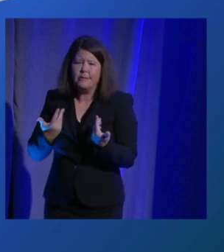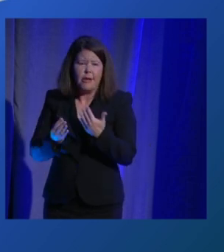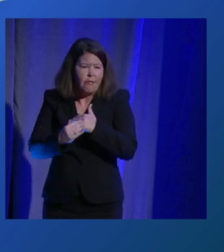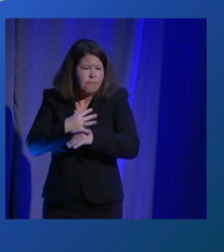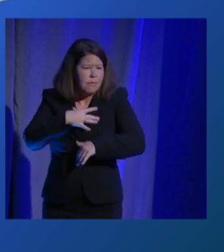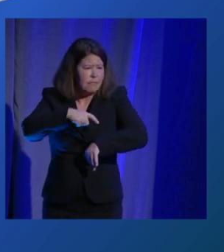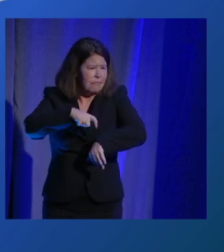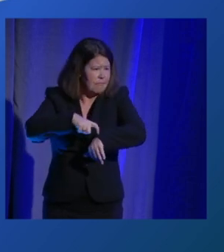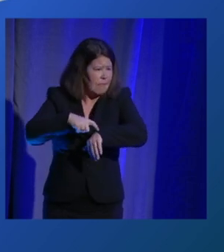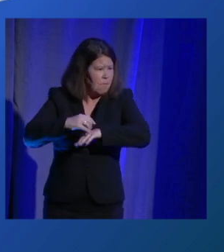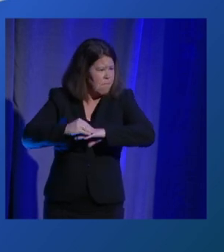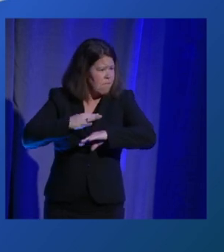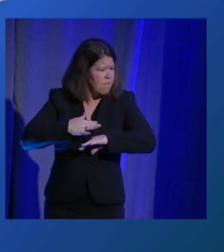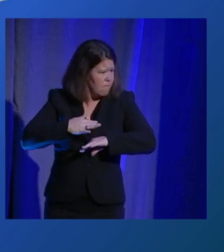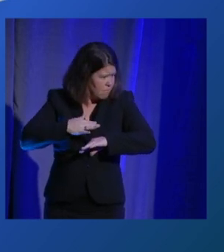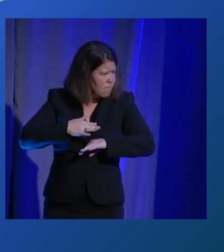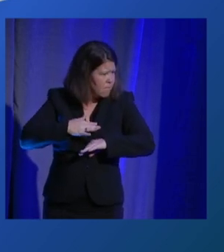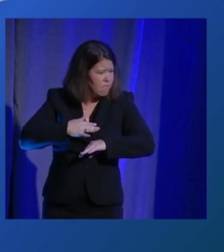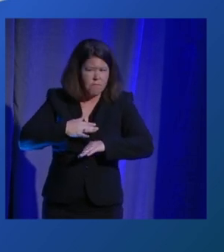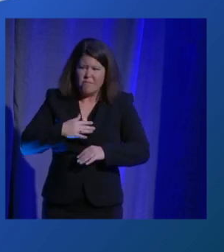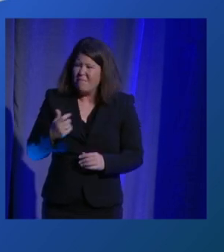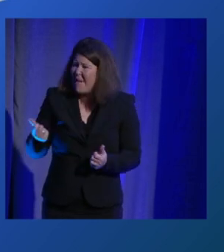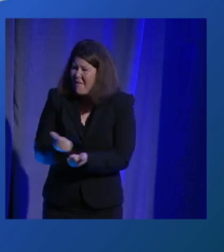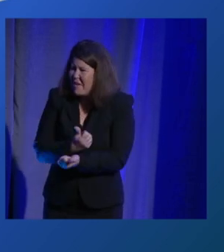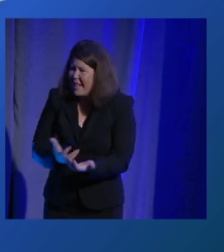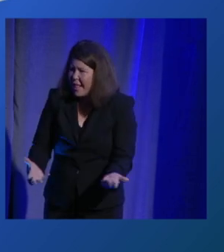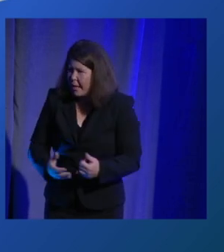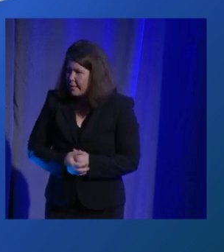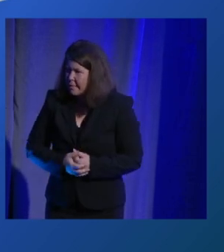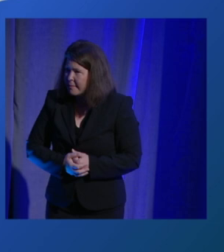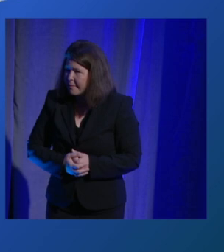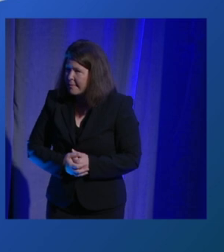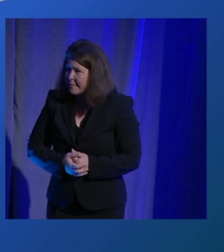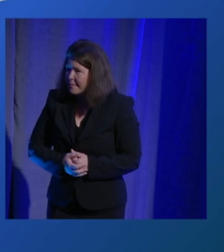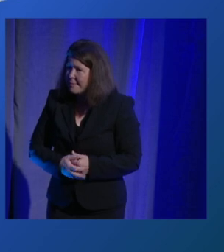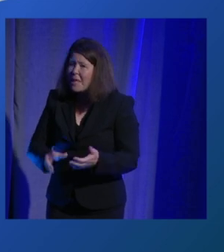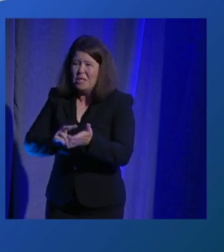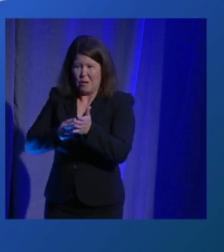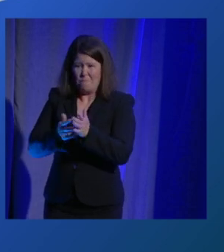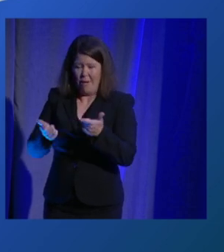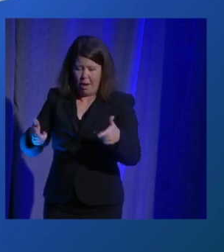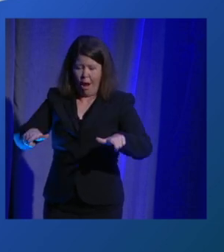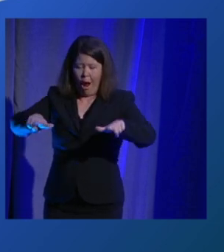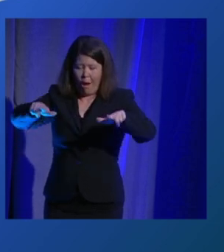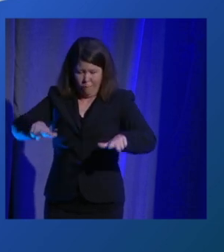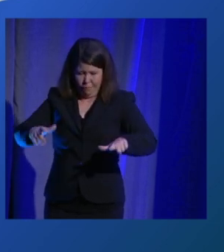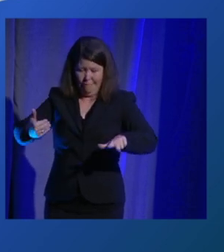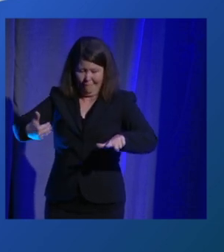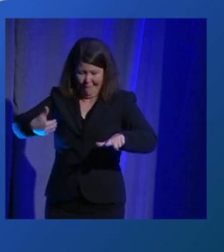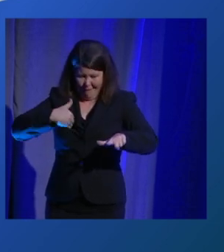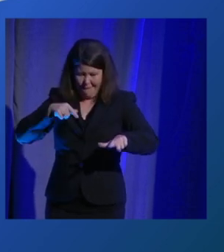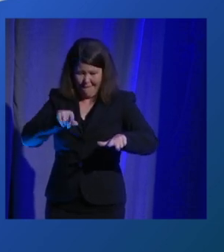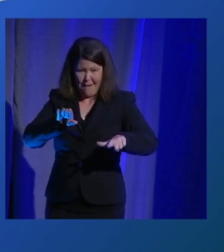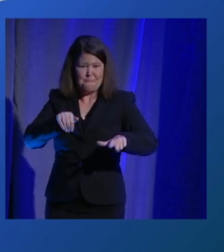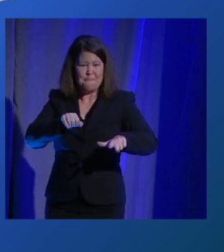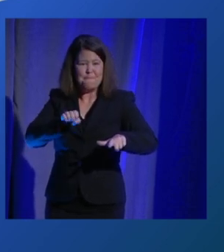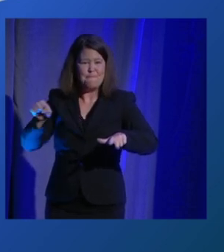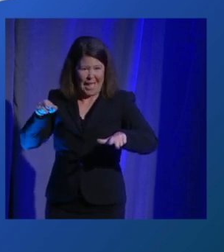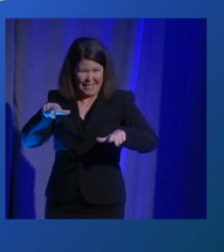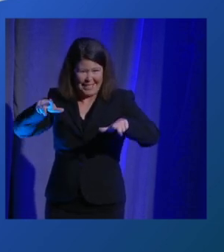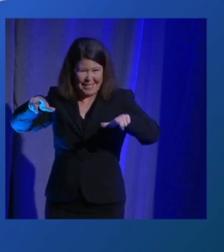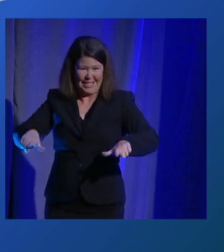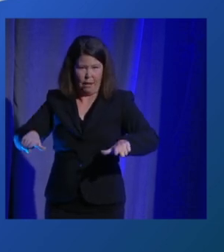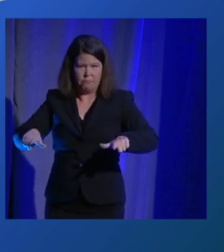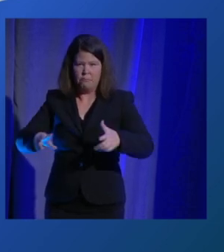by time so if we build a stat on a base model we are fundamentally